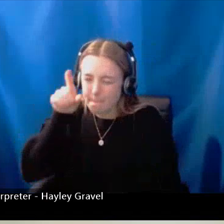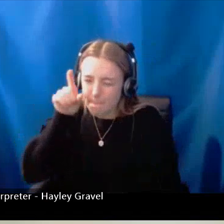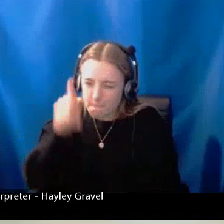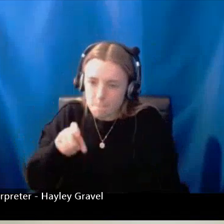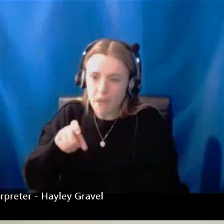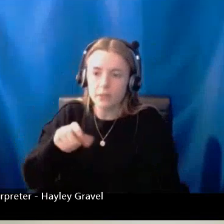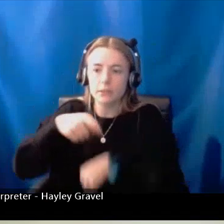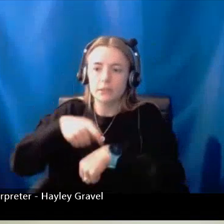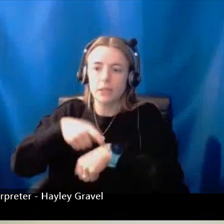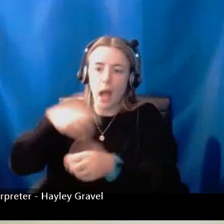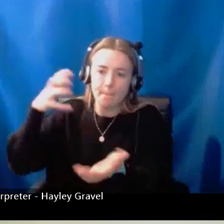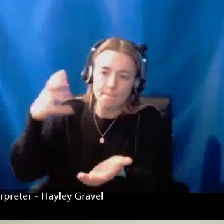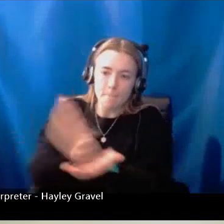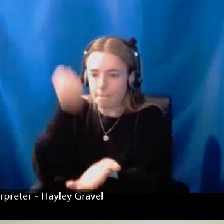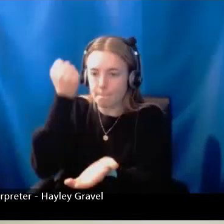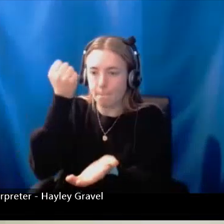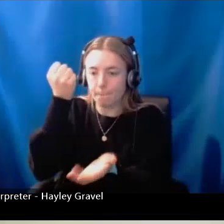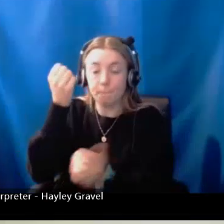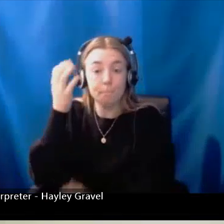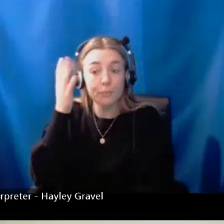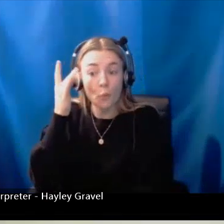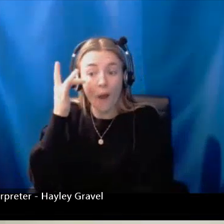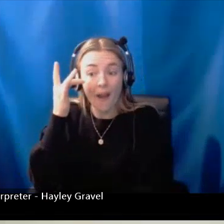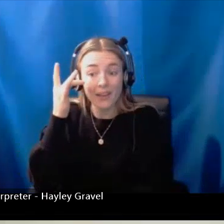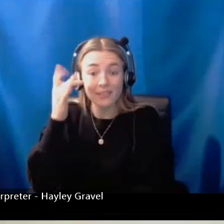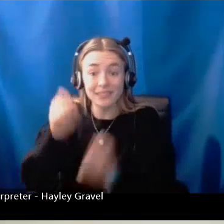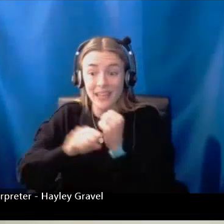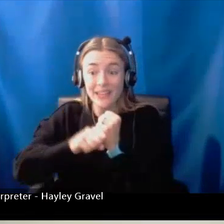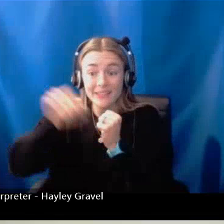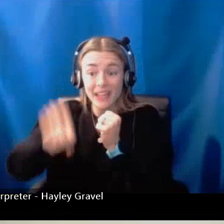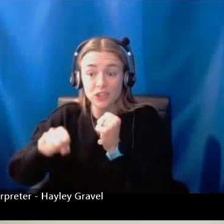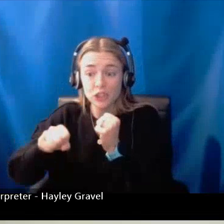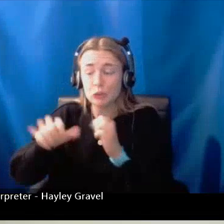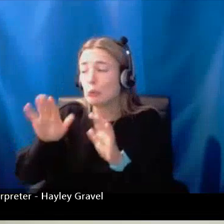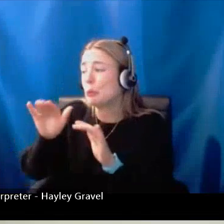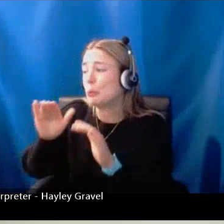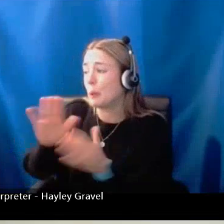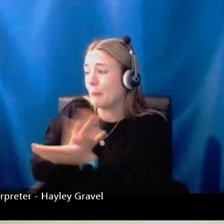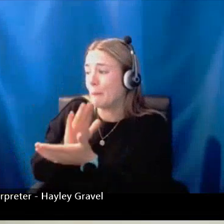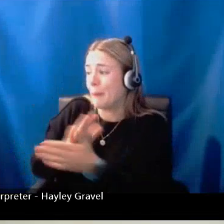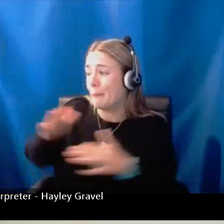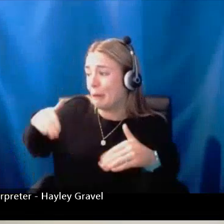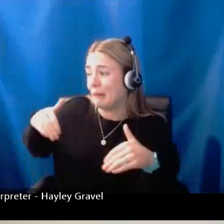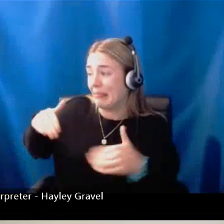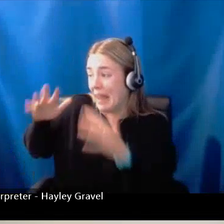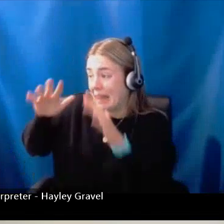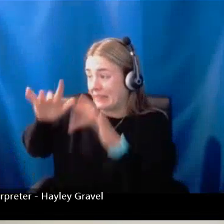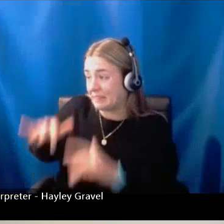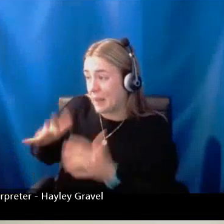Because remember, at the end of the semester, there are no extensions. Grades are due.